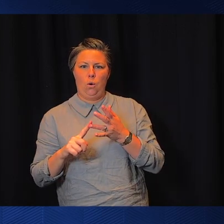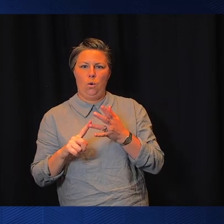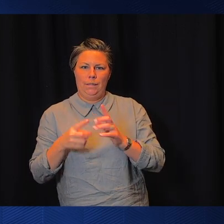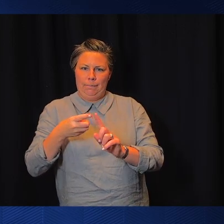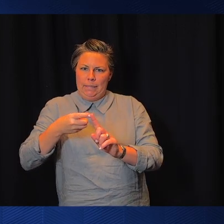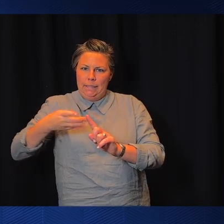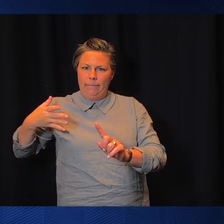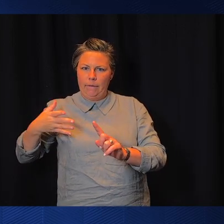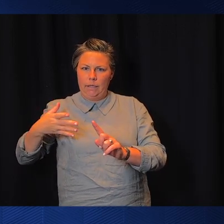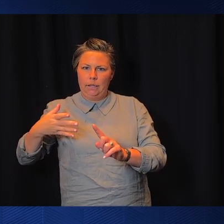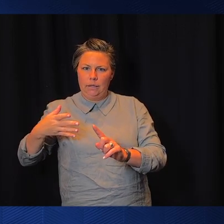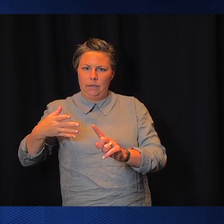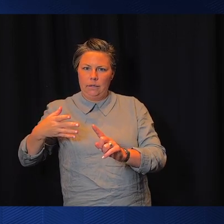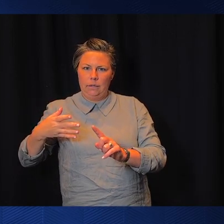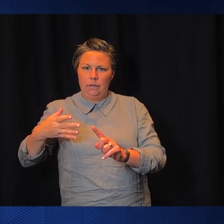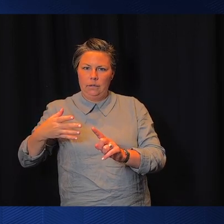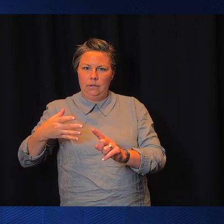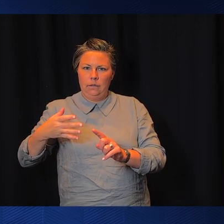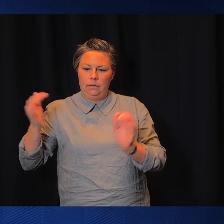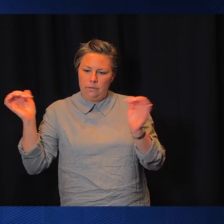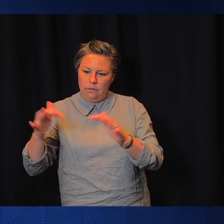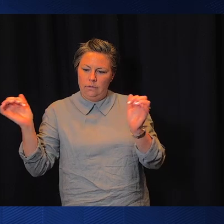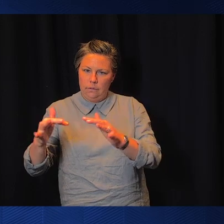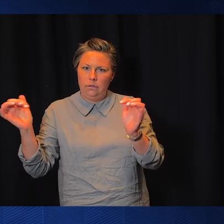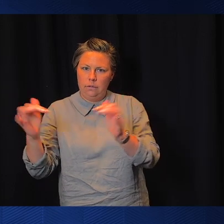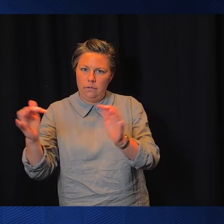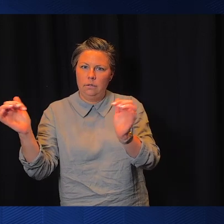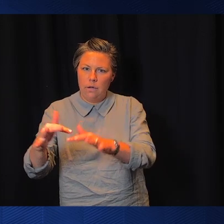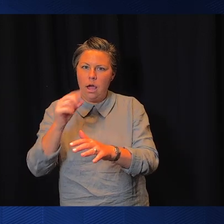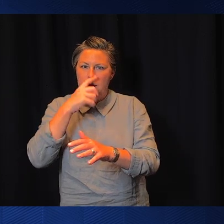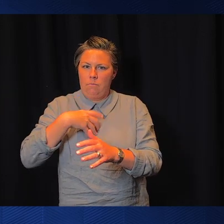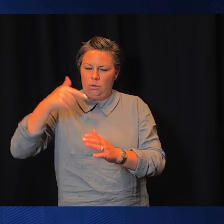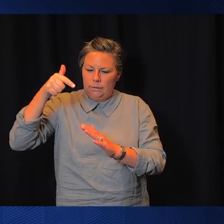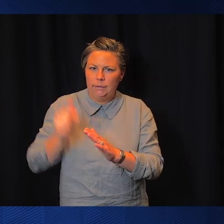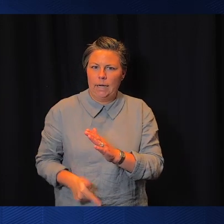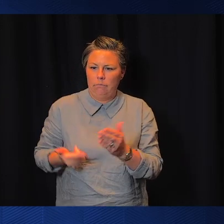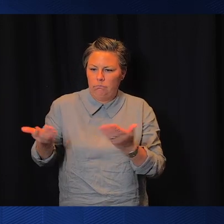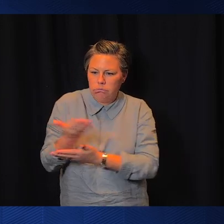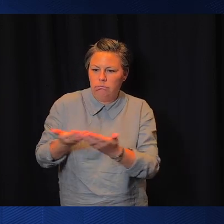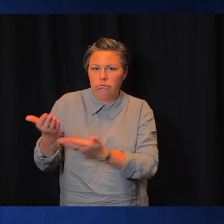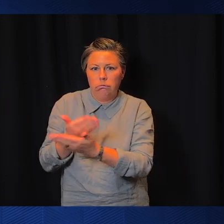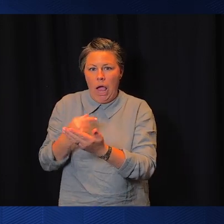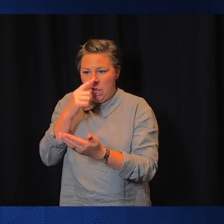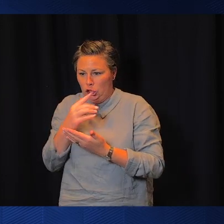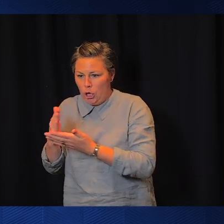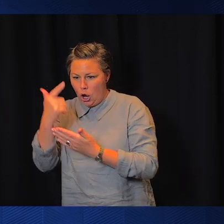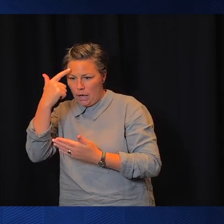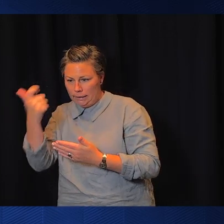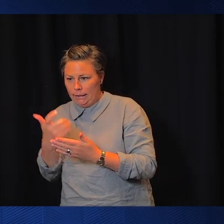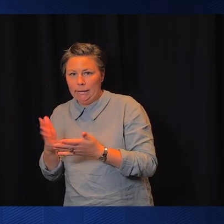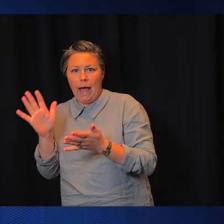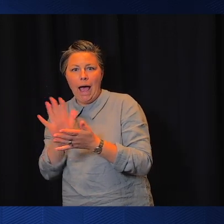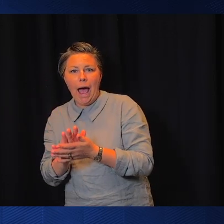and undertake this difficult conversation and find a way to inform the mainstream of the